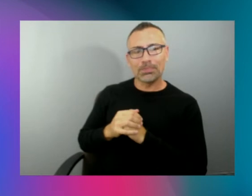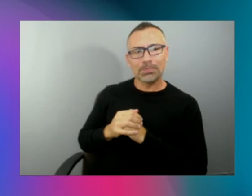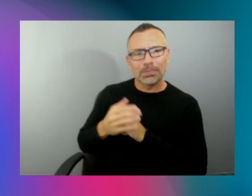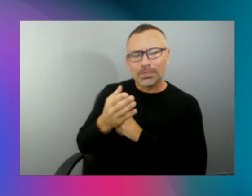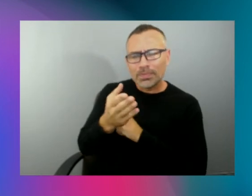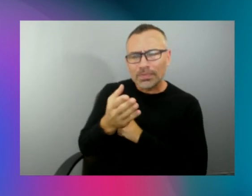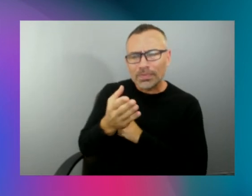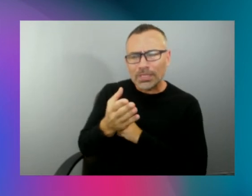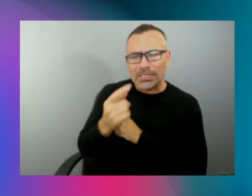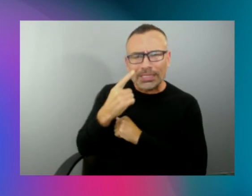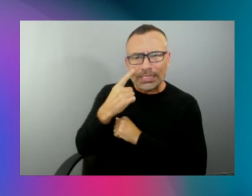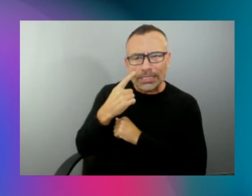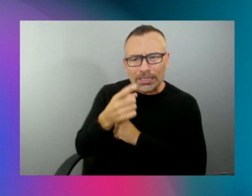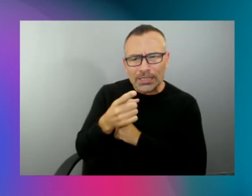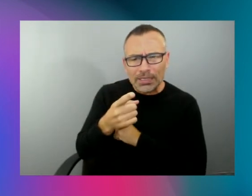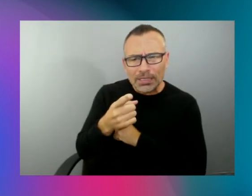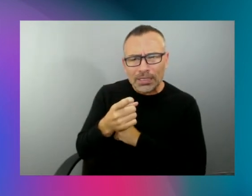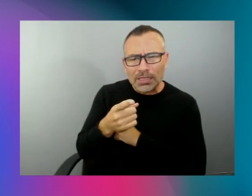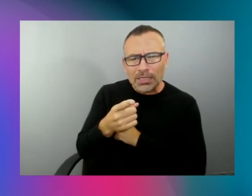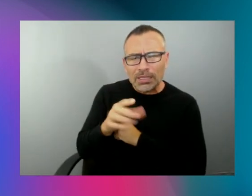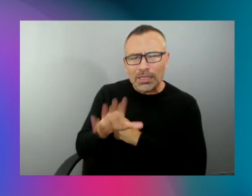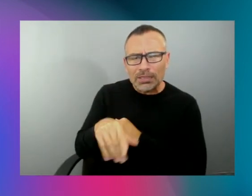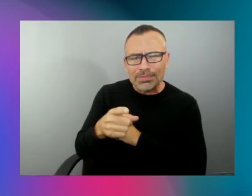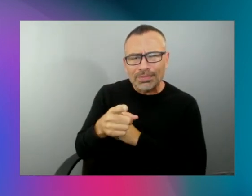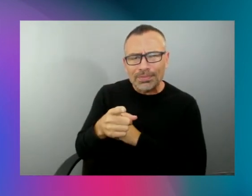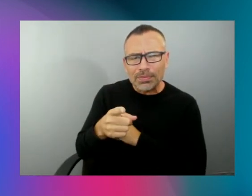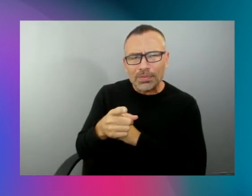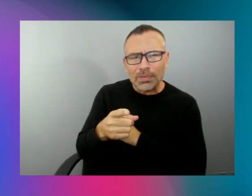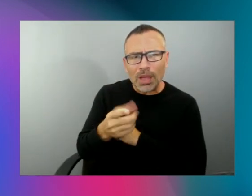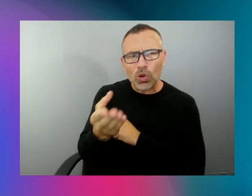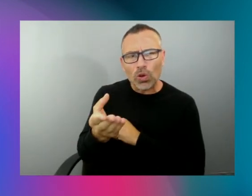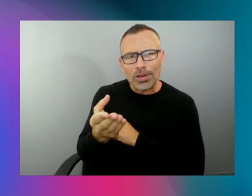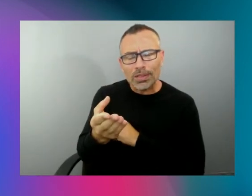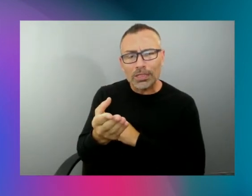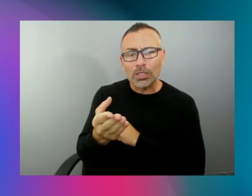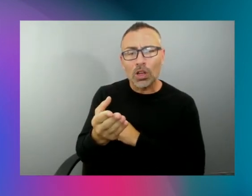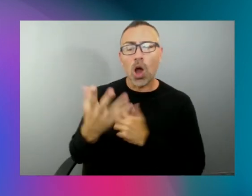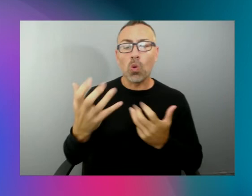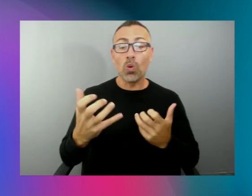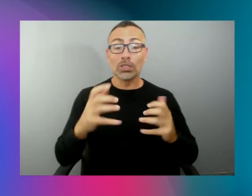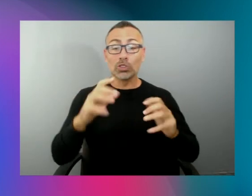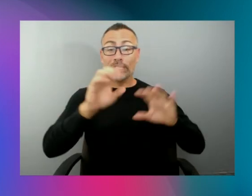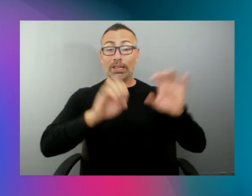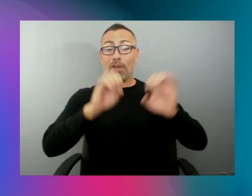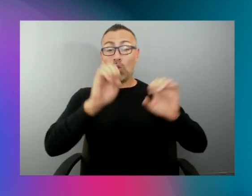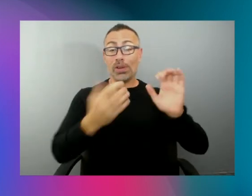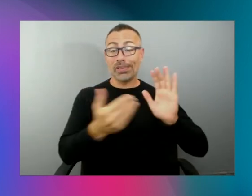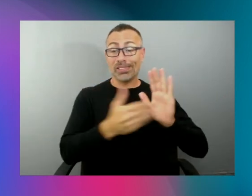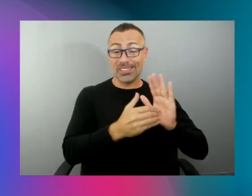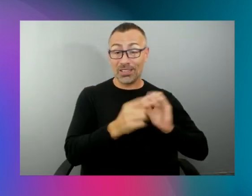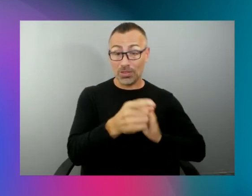see. I'll go here, reevaluate. I'm going to reevaluate here.